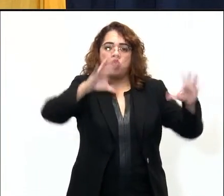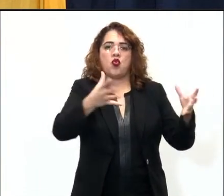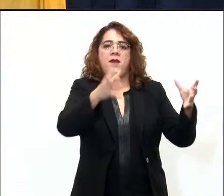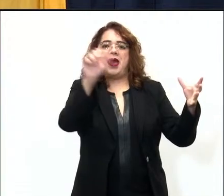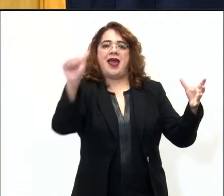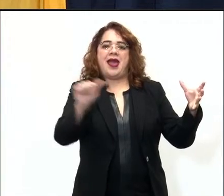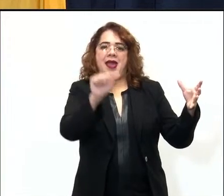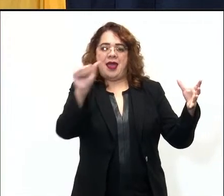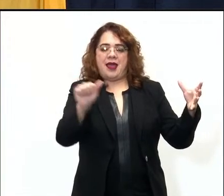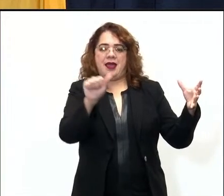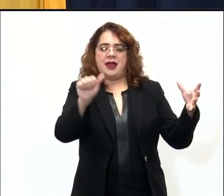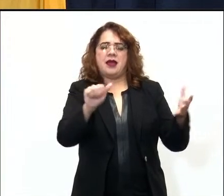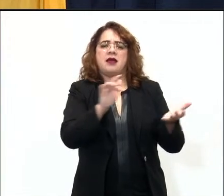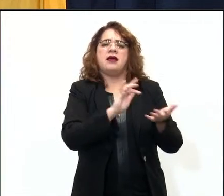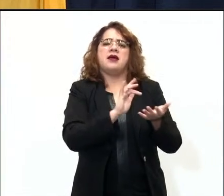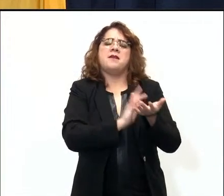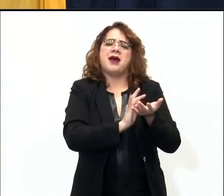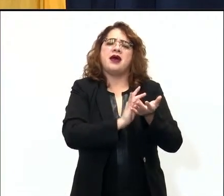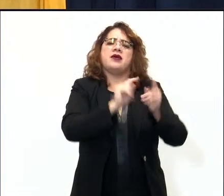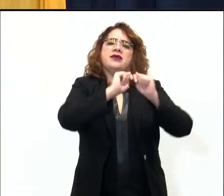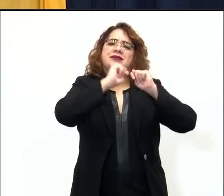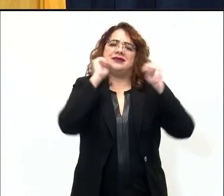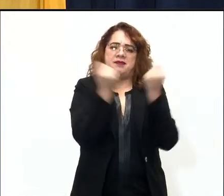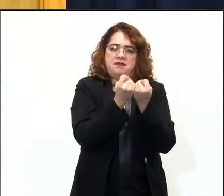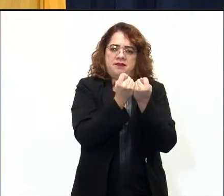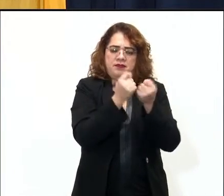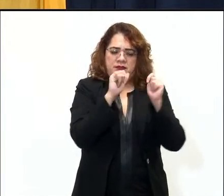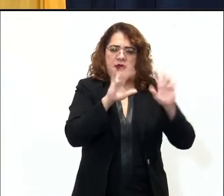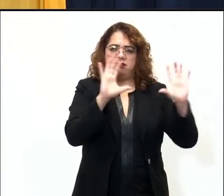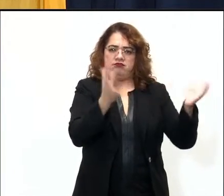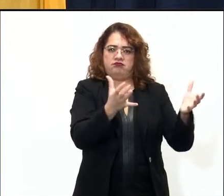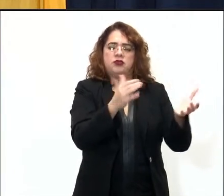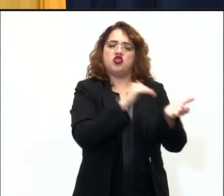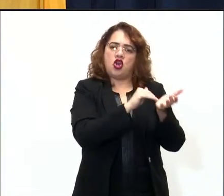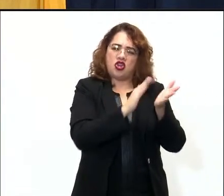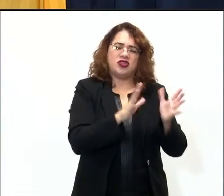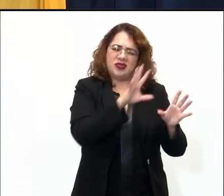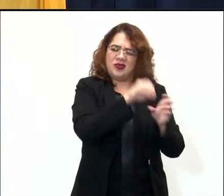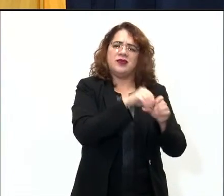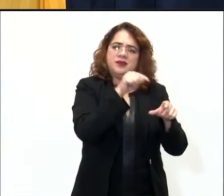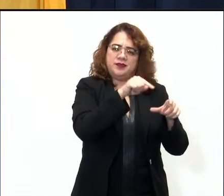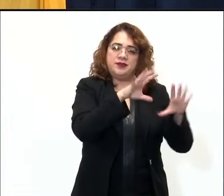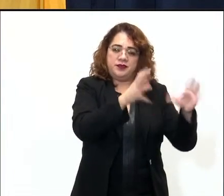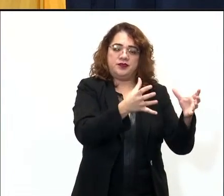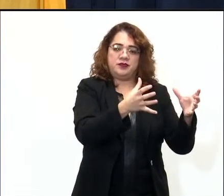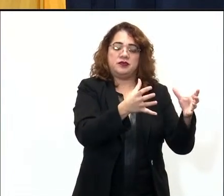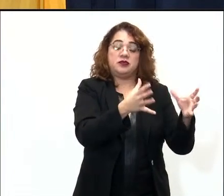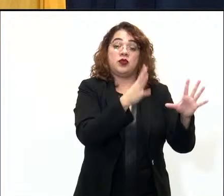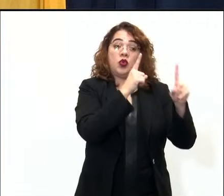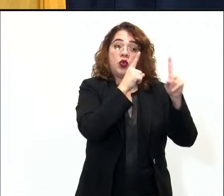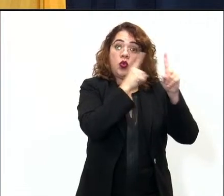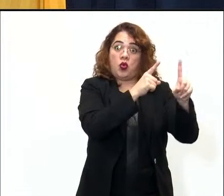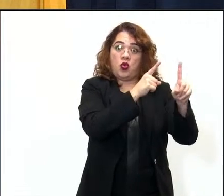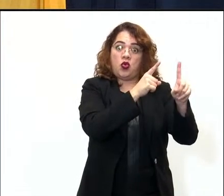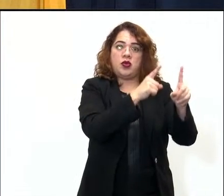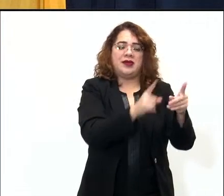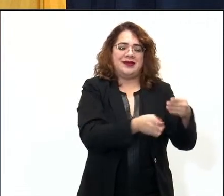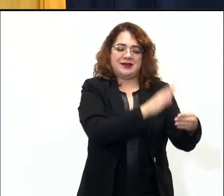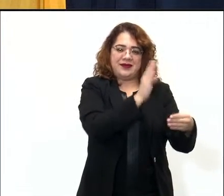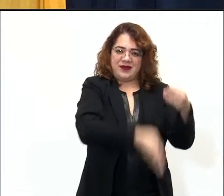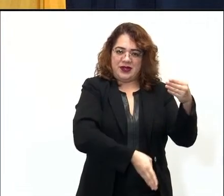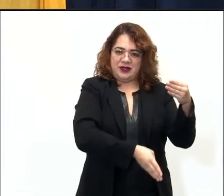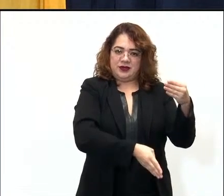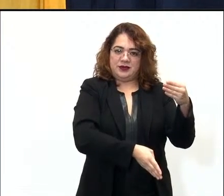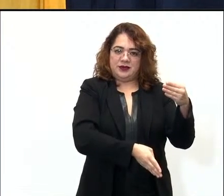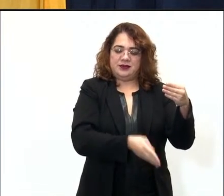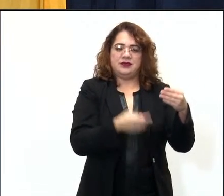with essentially our medical teams, our doctors, our nurses. That group, our goal has always been to finish.